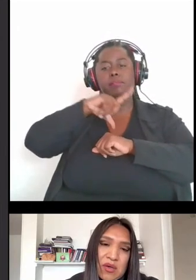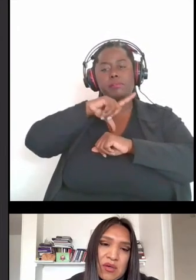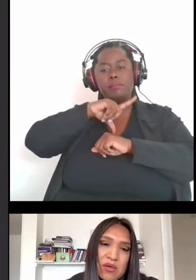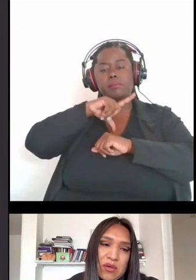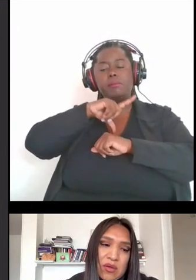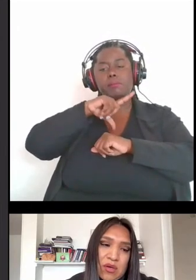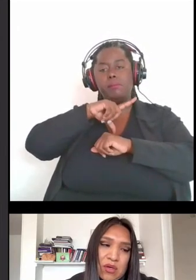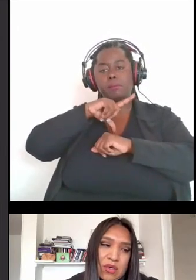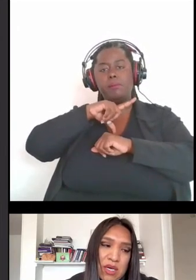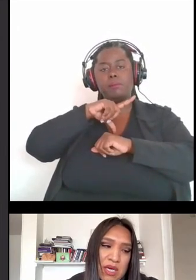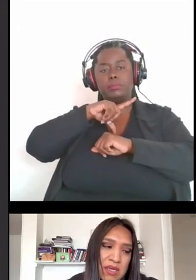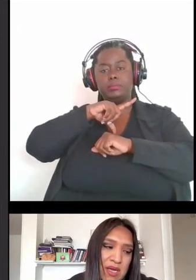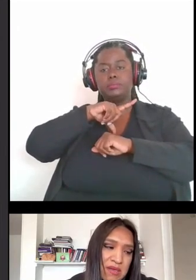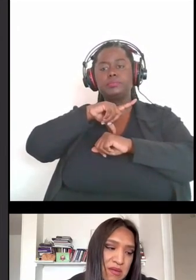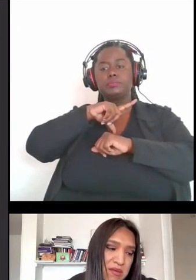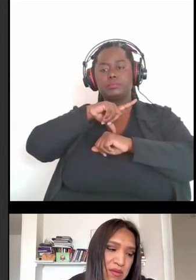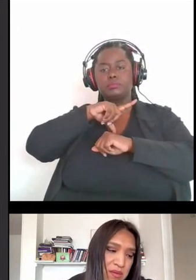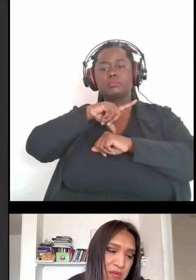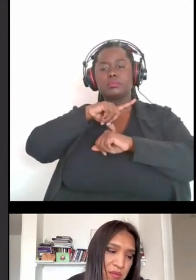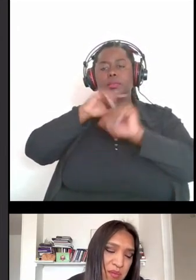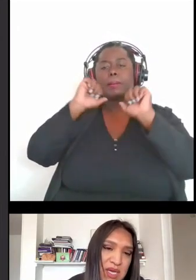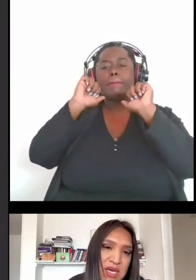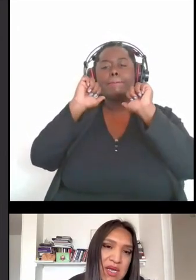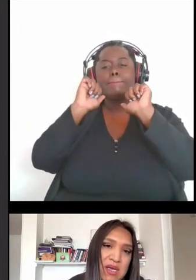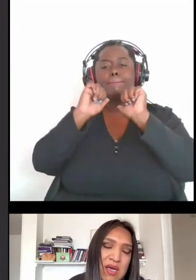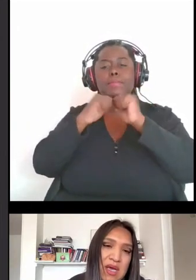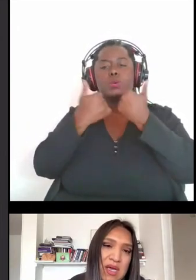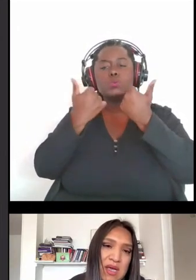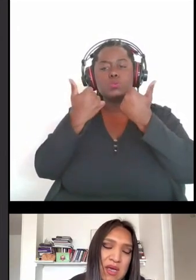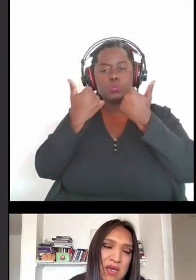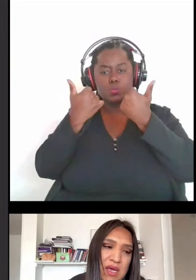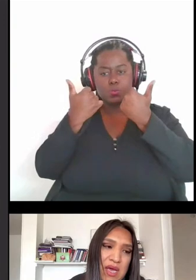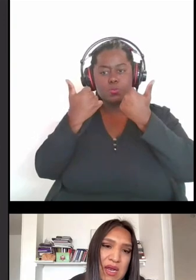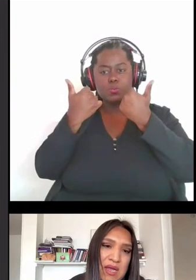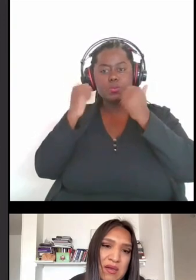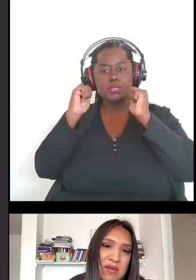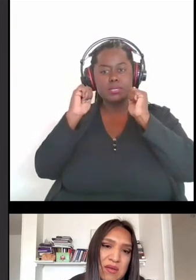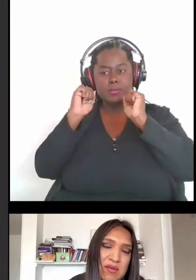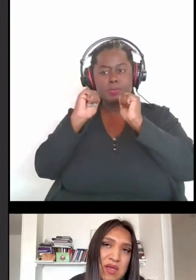this is a sculpture made of bread